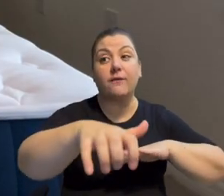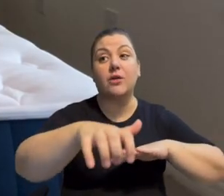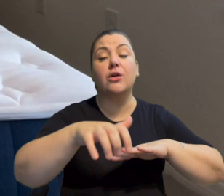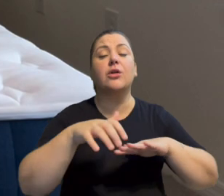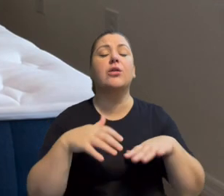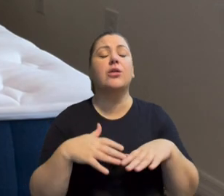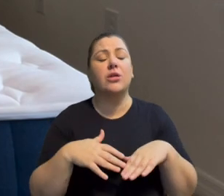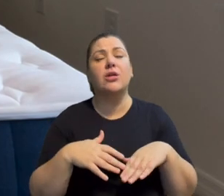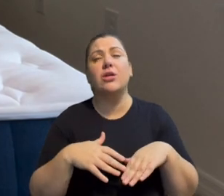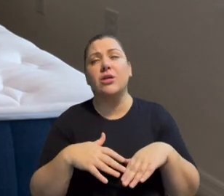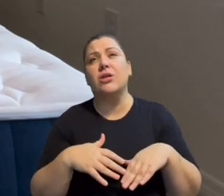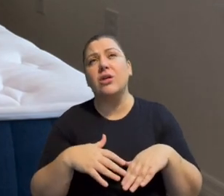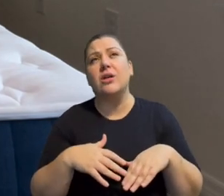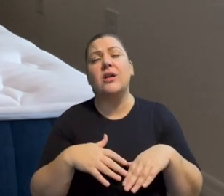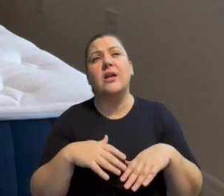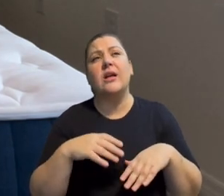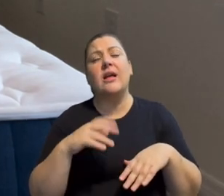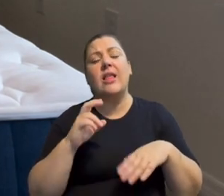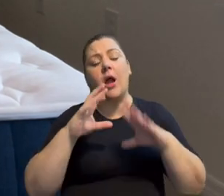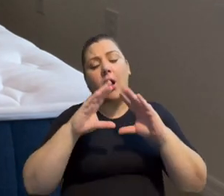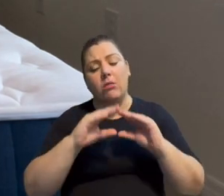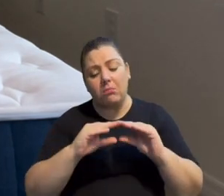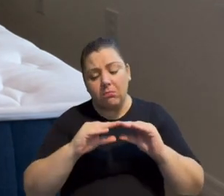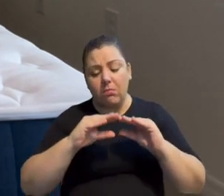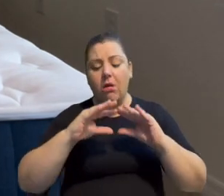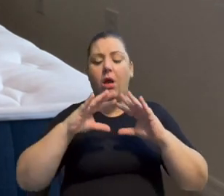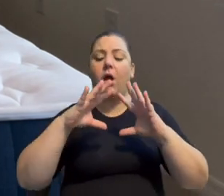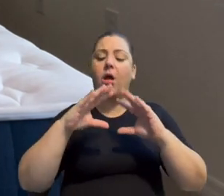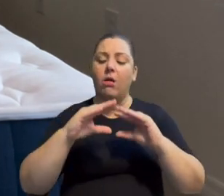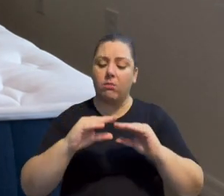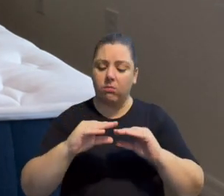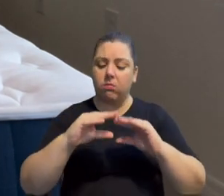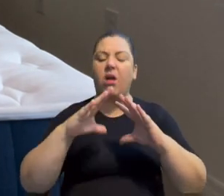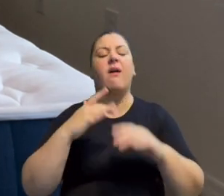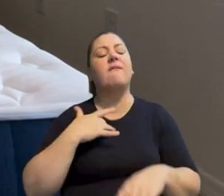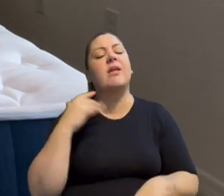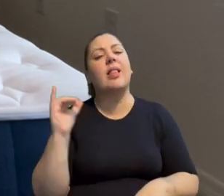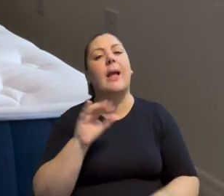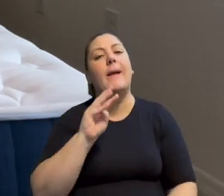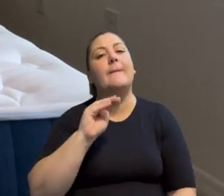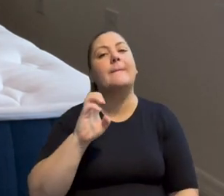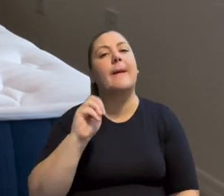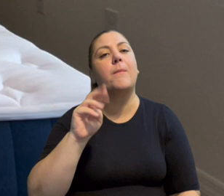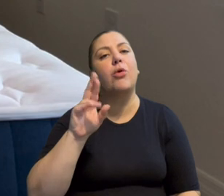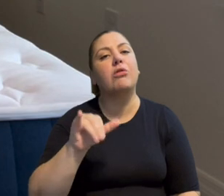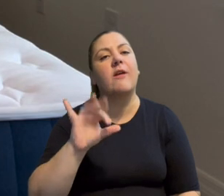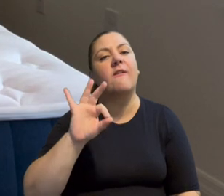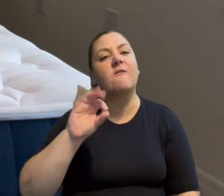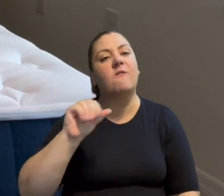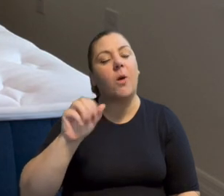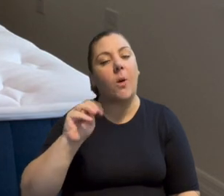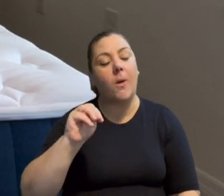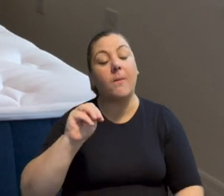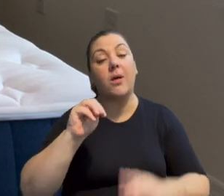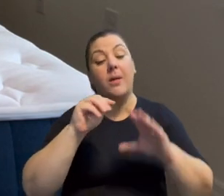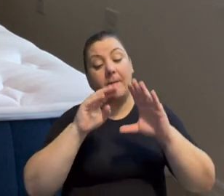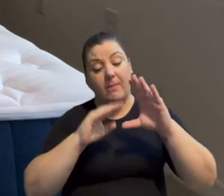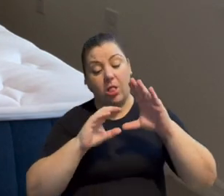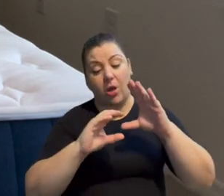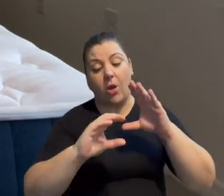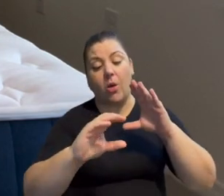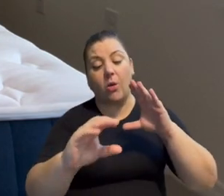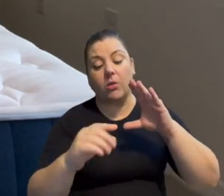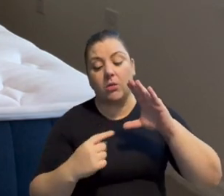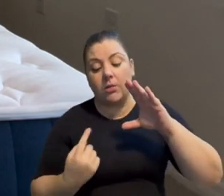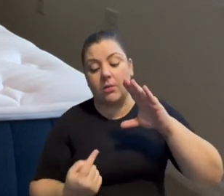a slower response feel, so it does give you kind of that memory foam feel, but just underneath of that is those coils, so there is